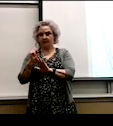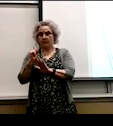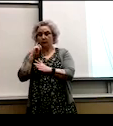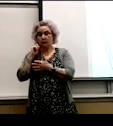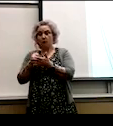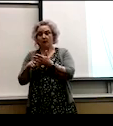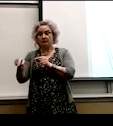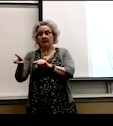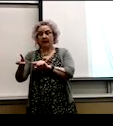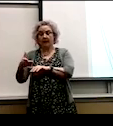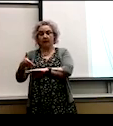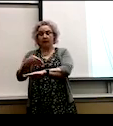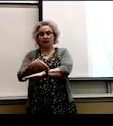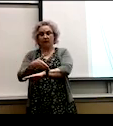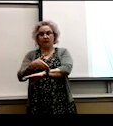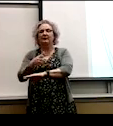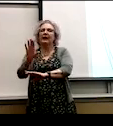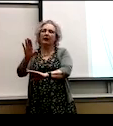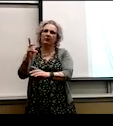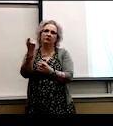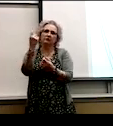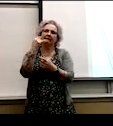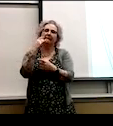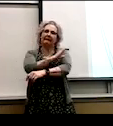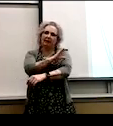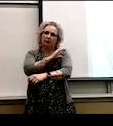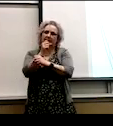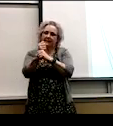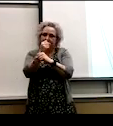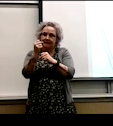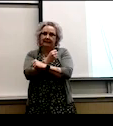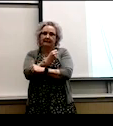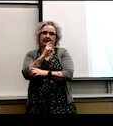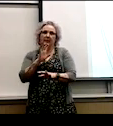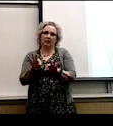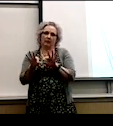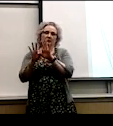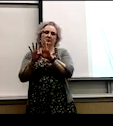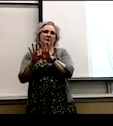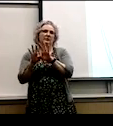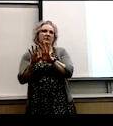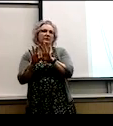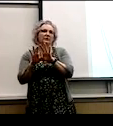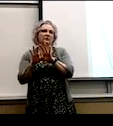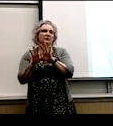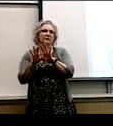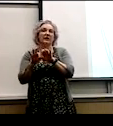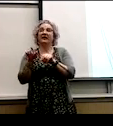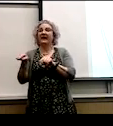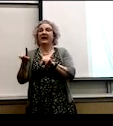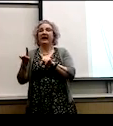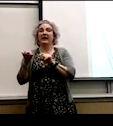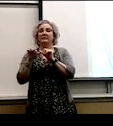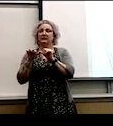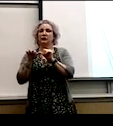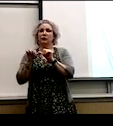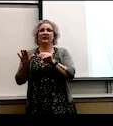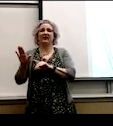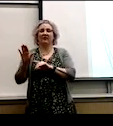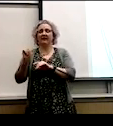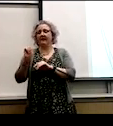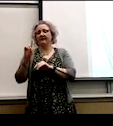improvement in moderately severe to severe. It's been shown to preserve activities of daily living. It's